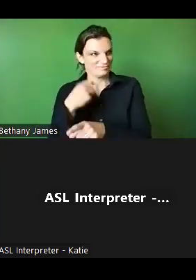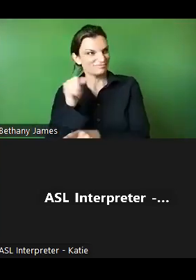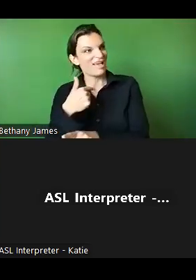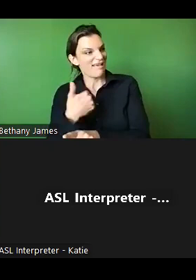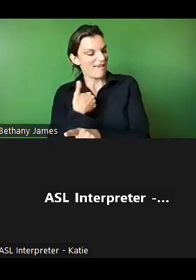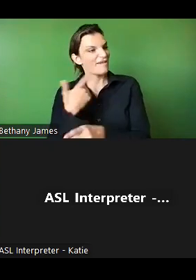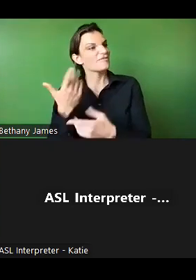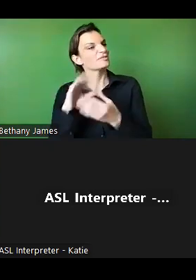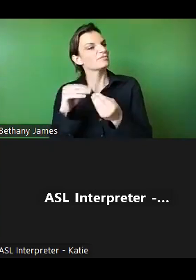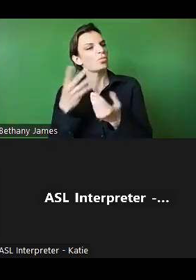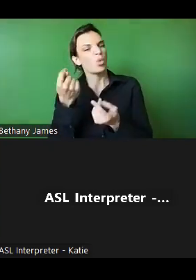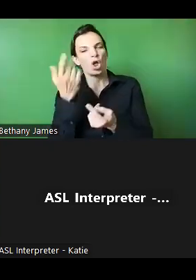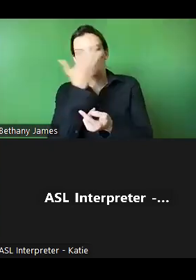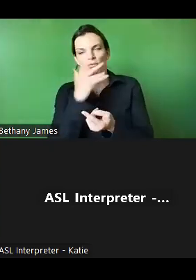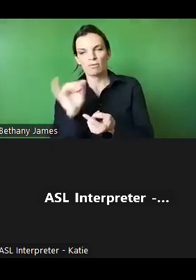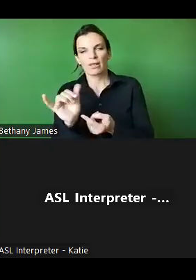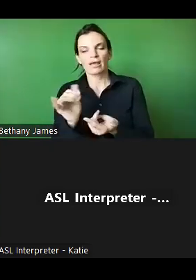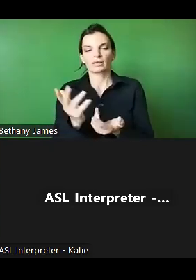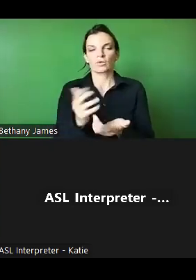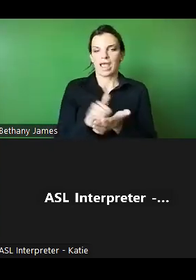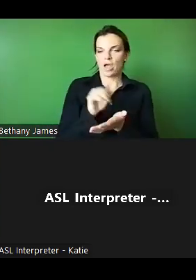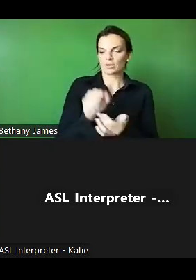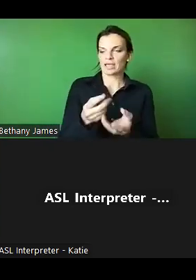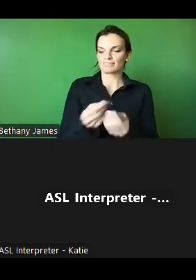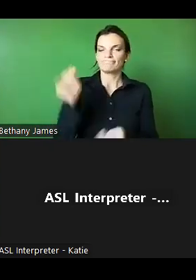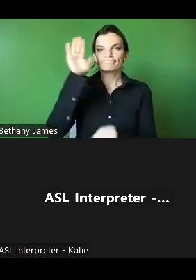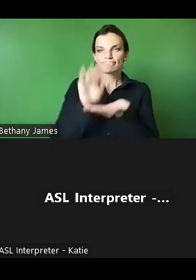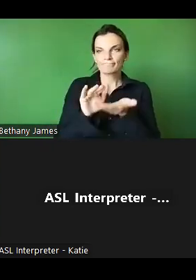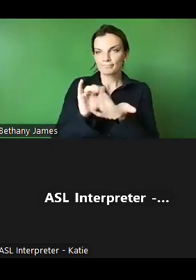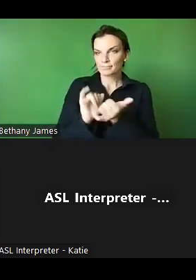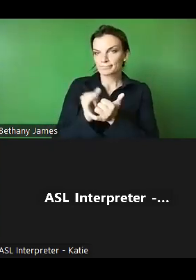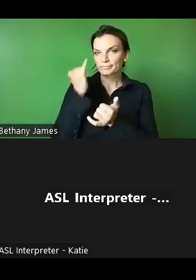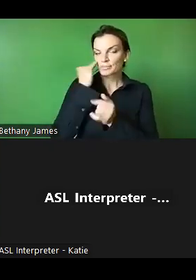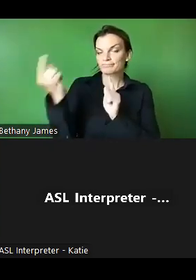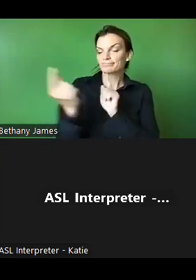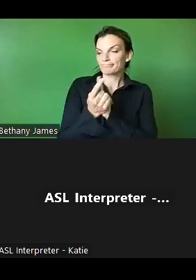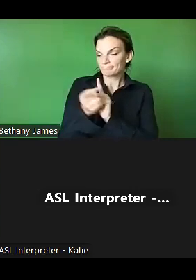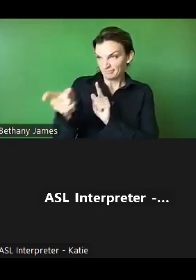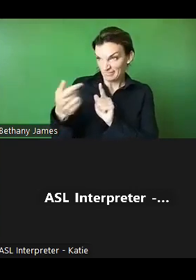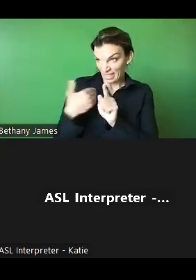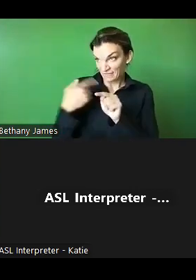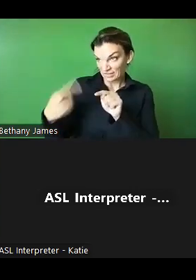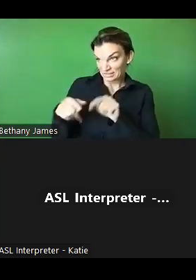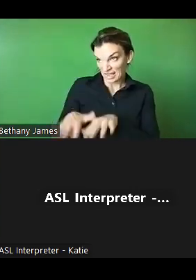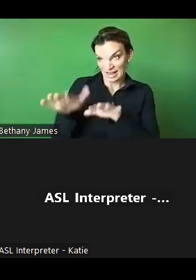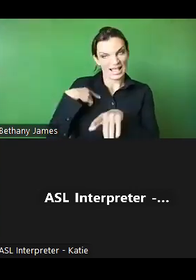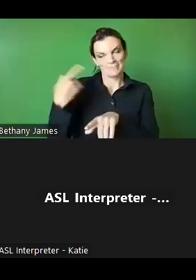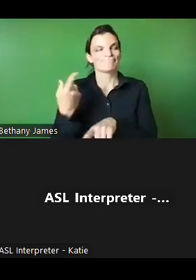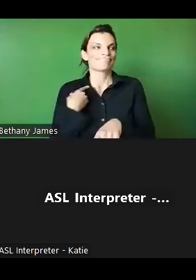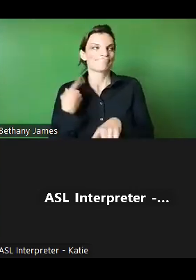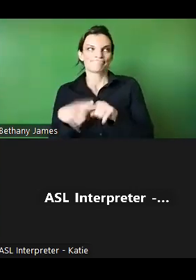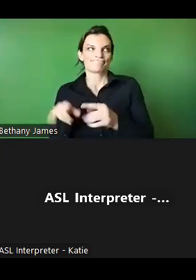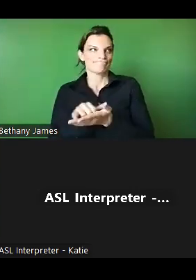like some solutions, like how would you treat someone who came in with anxiety who says, I can't drive, and that's that, what would you